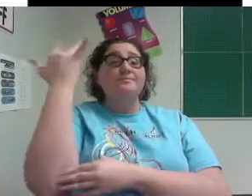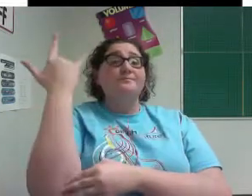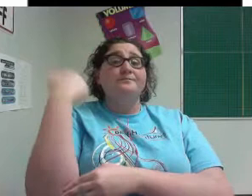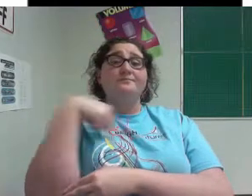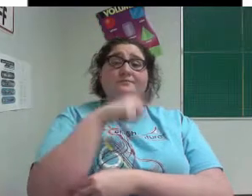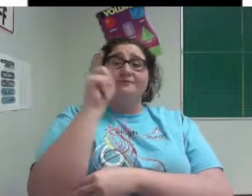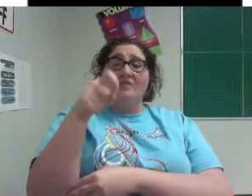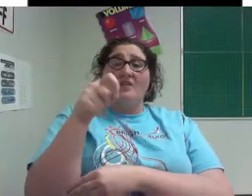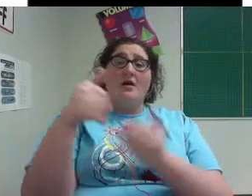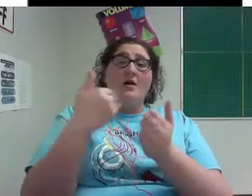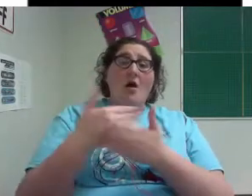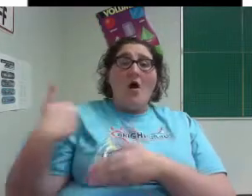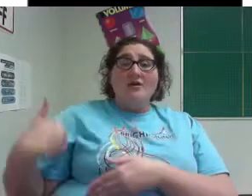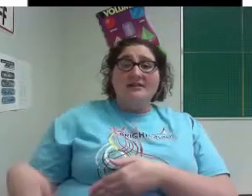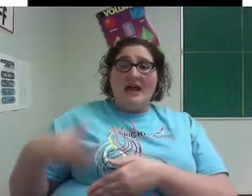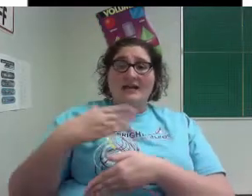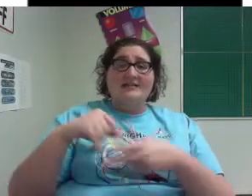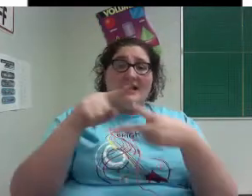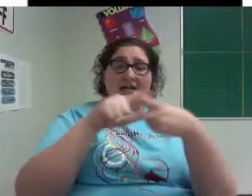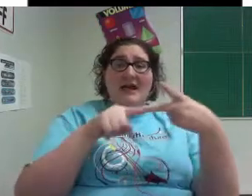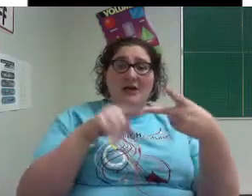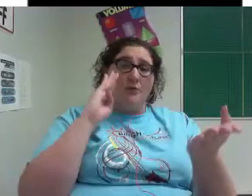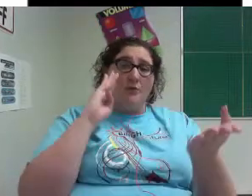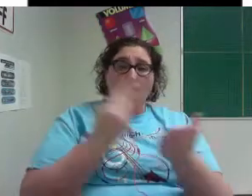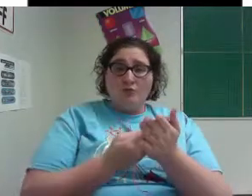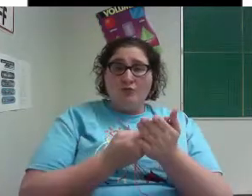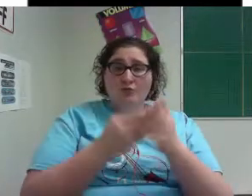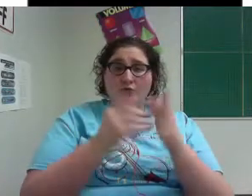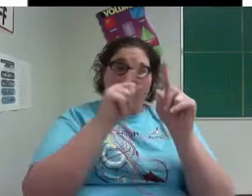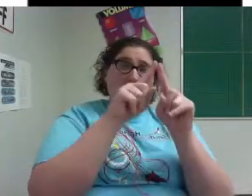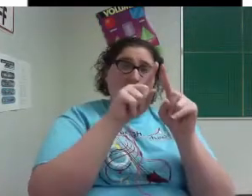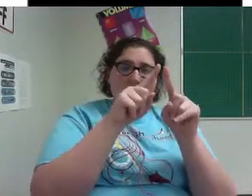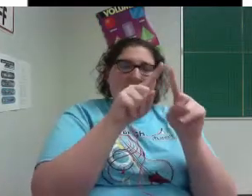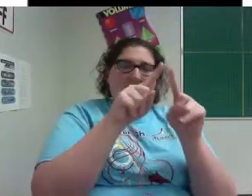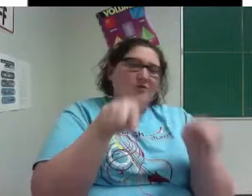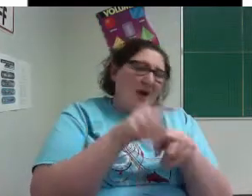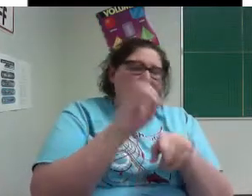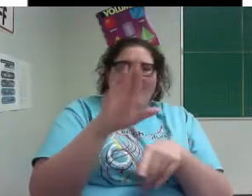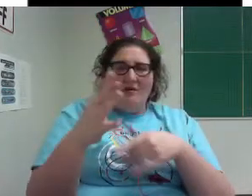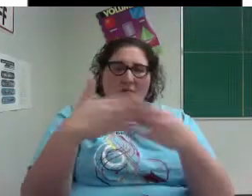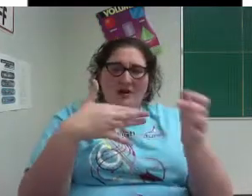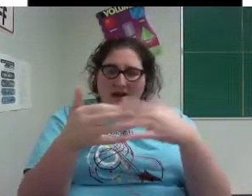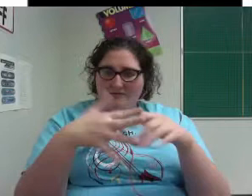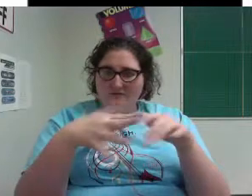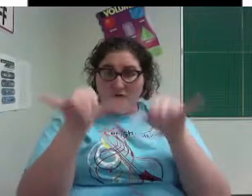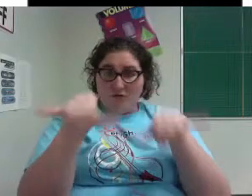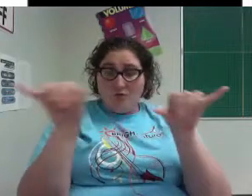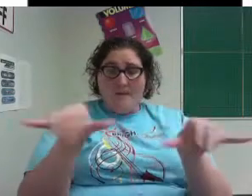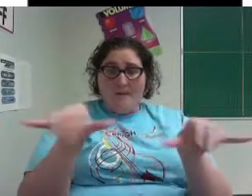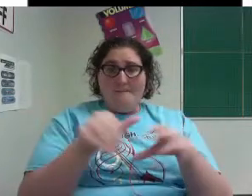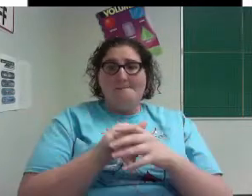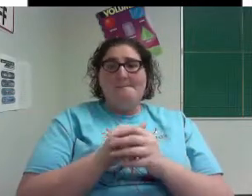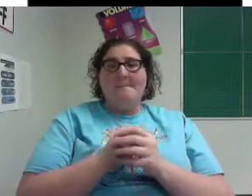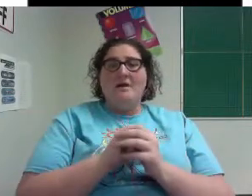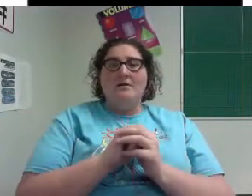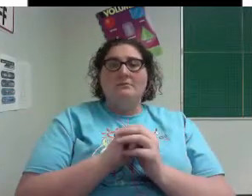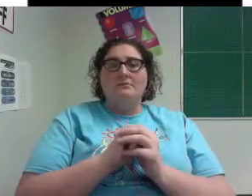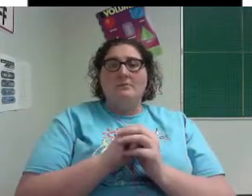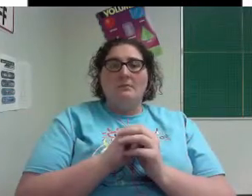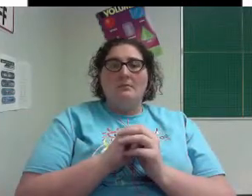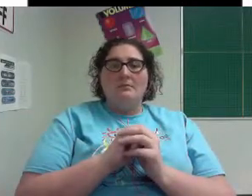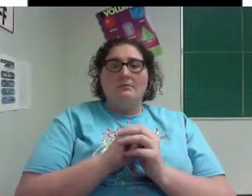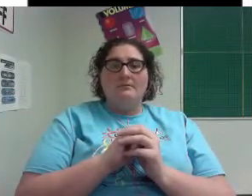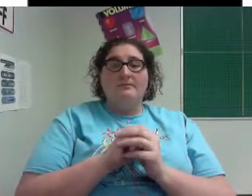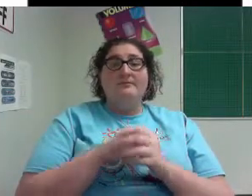Why do we need all sides and angles when proving triangles congruent or proving any figure congruent?